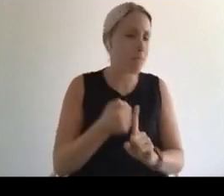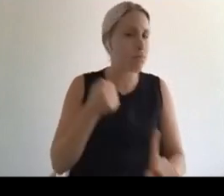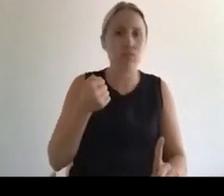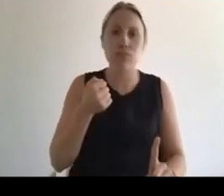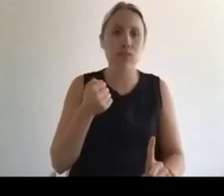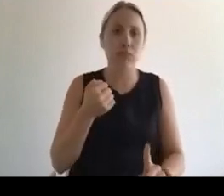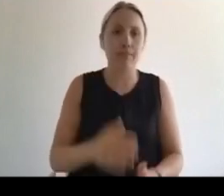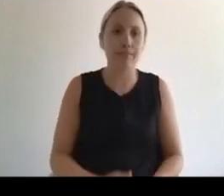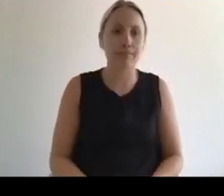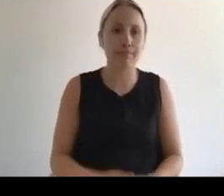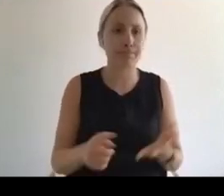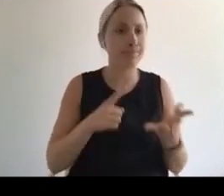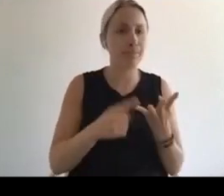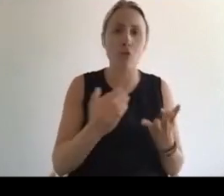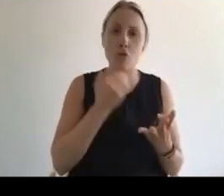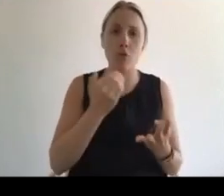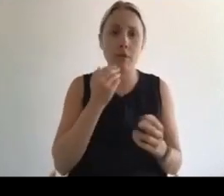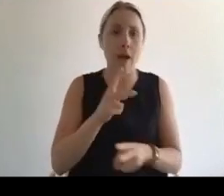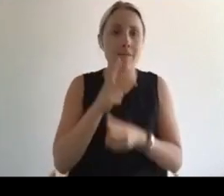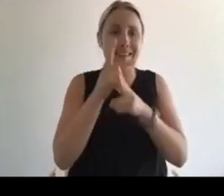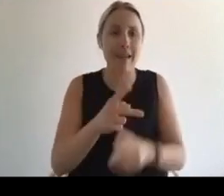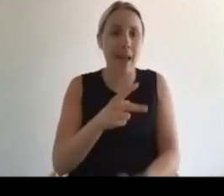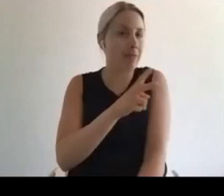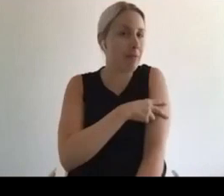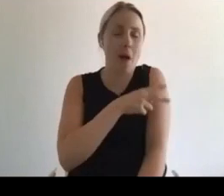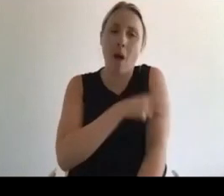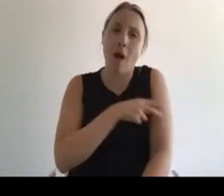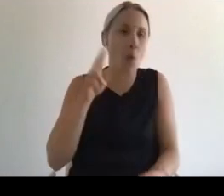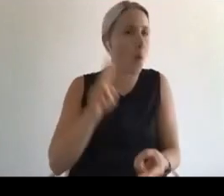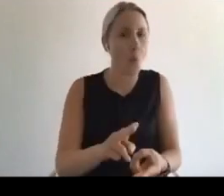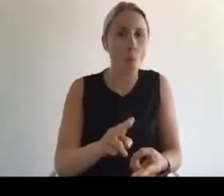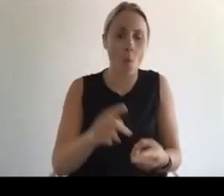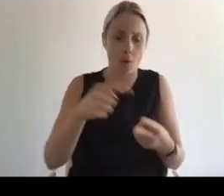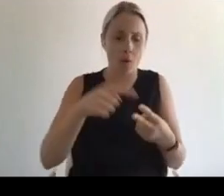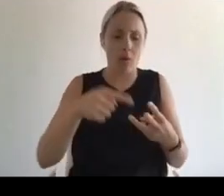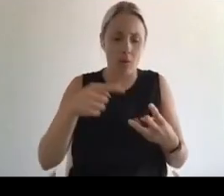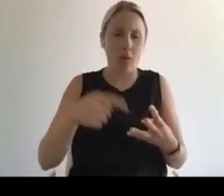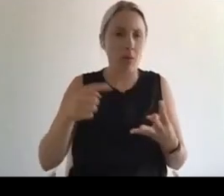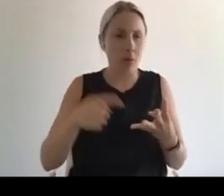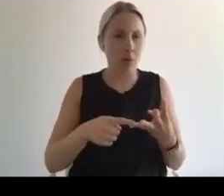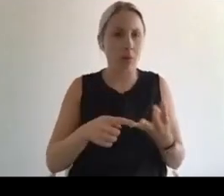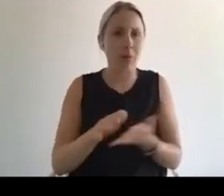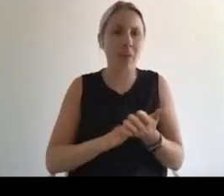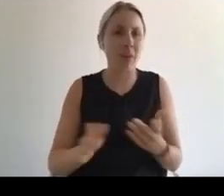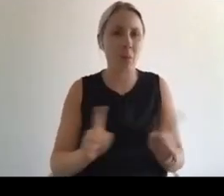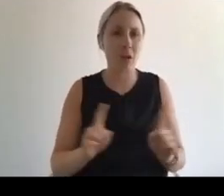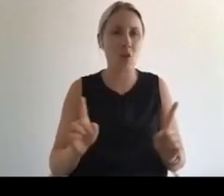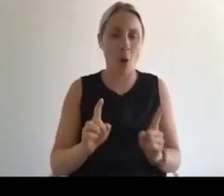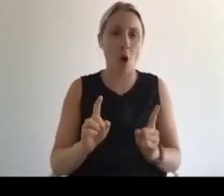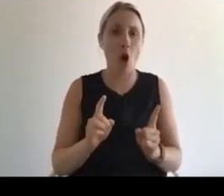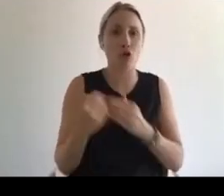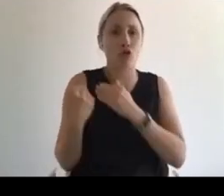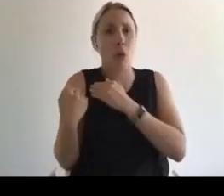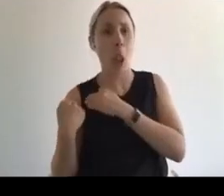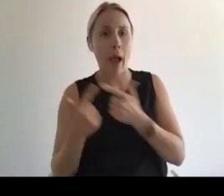aren't enough care staff, and this in turn leads to an over-reliance on bank